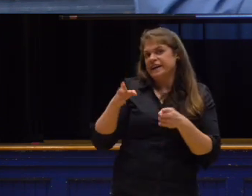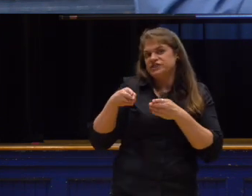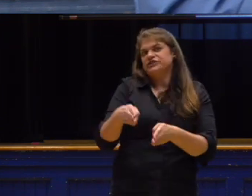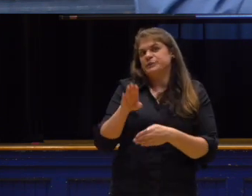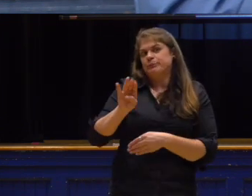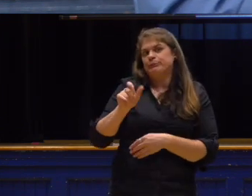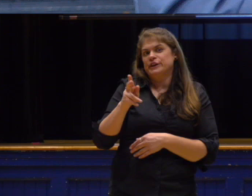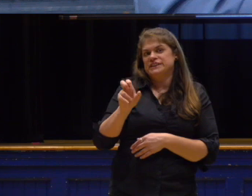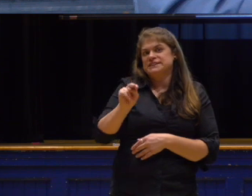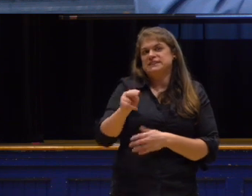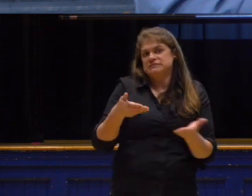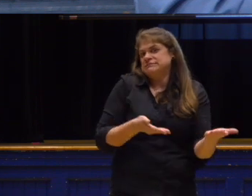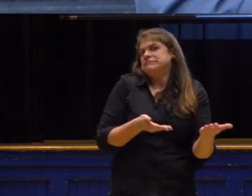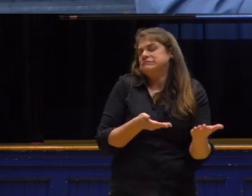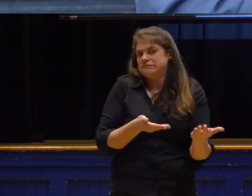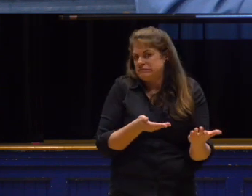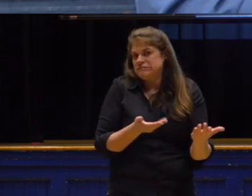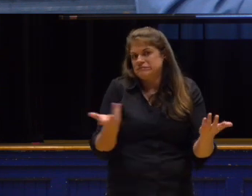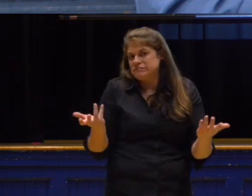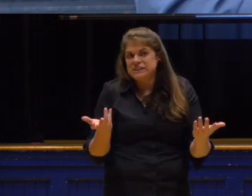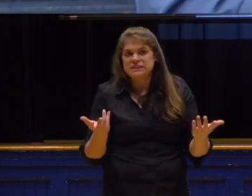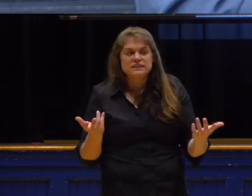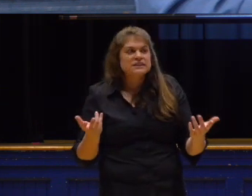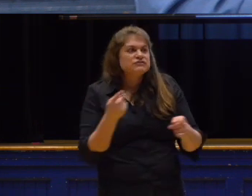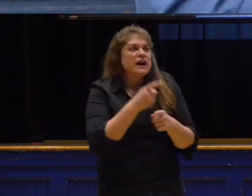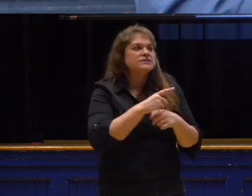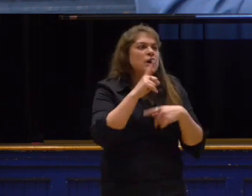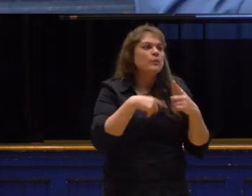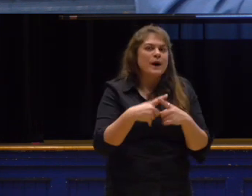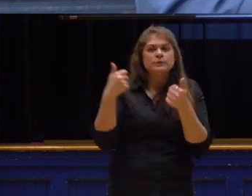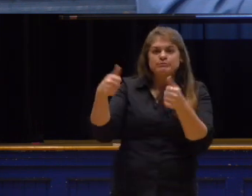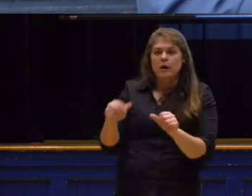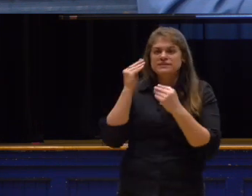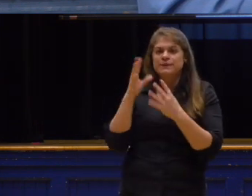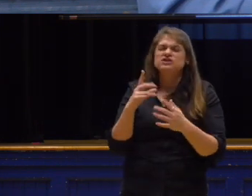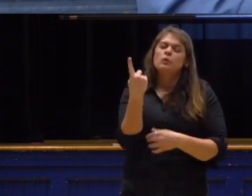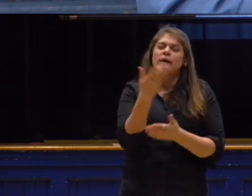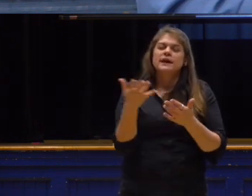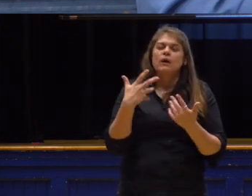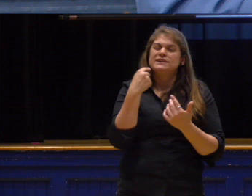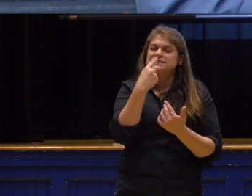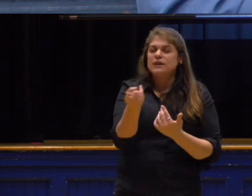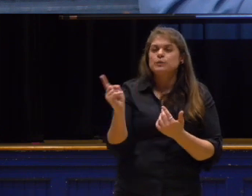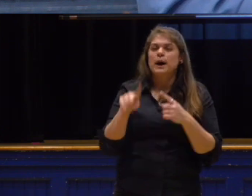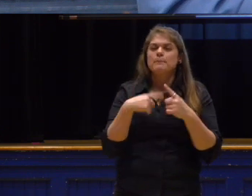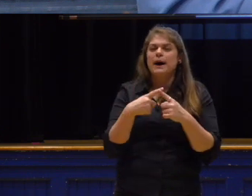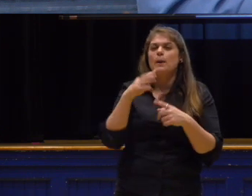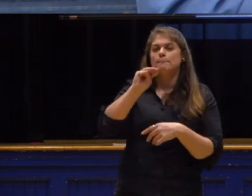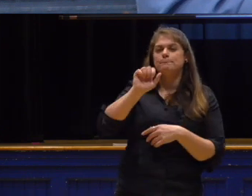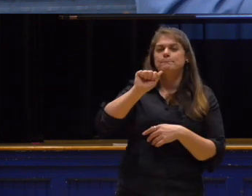map. And that's why when we get the information that's posted, one thing that I will say about